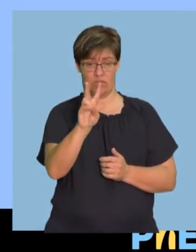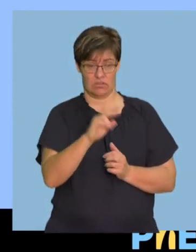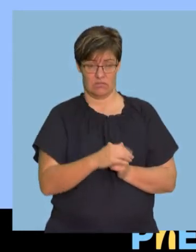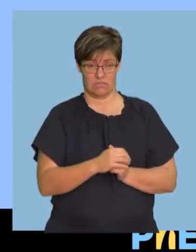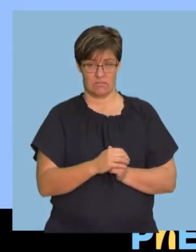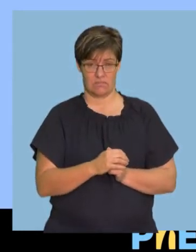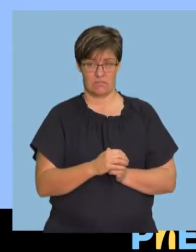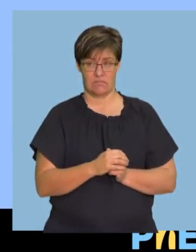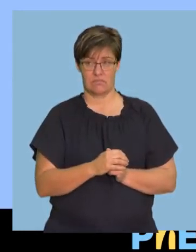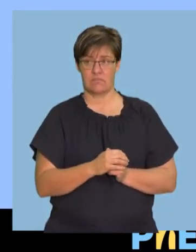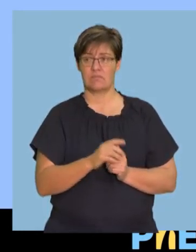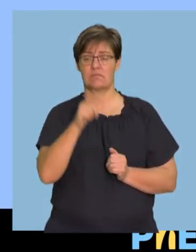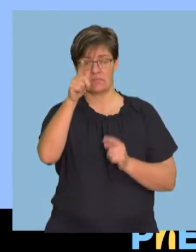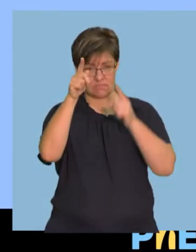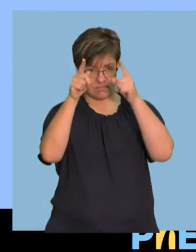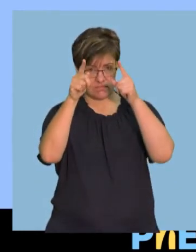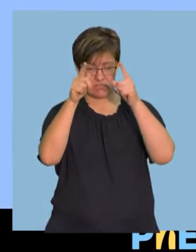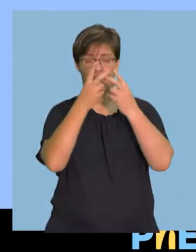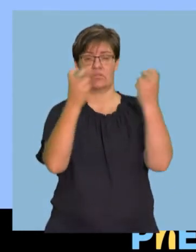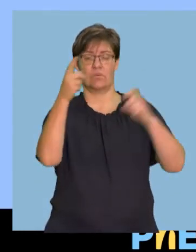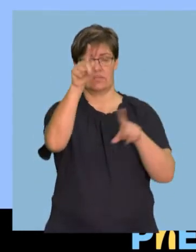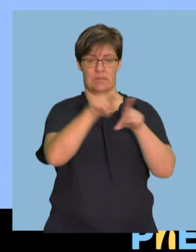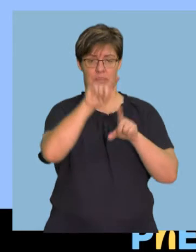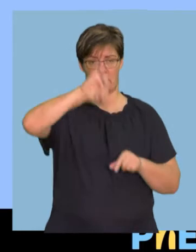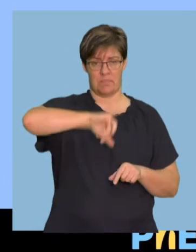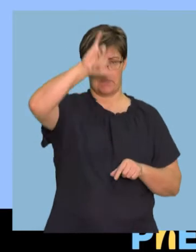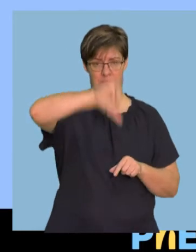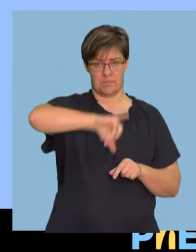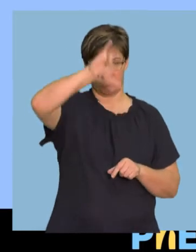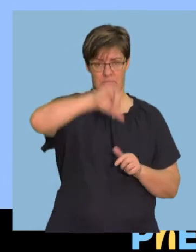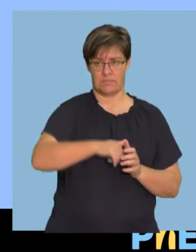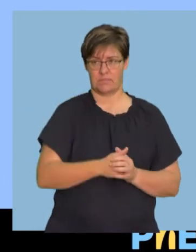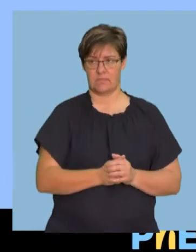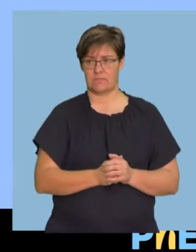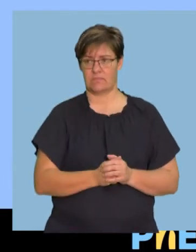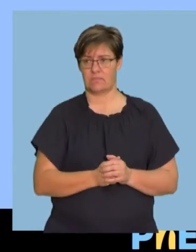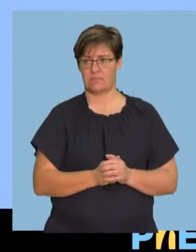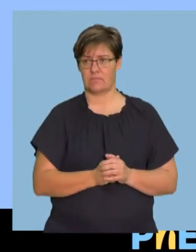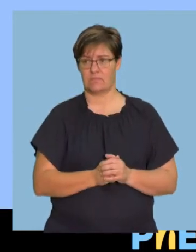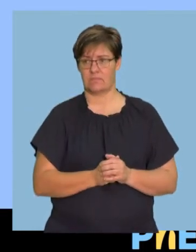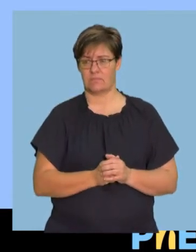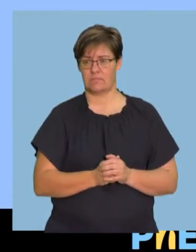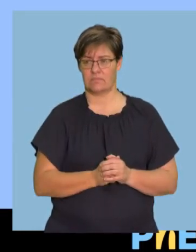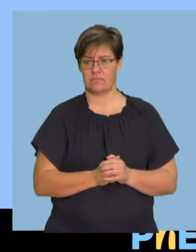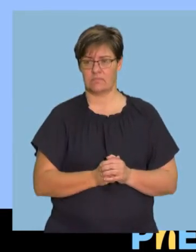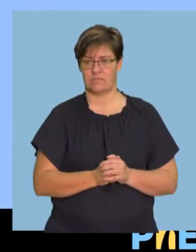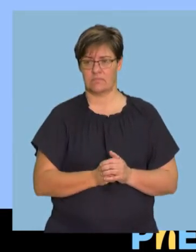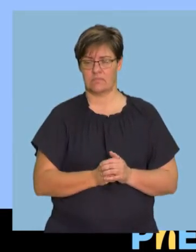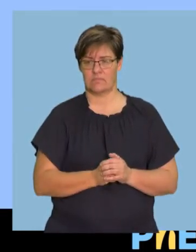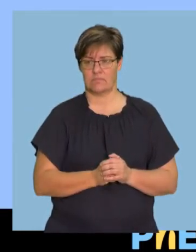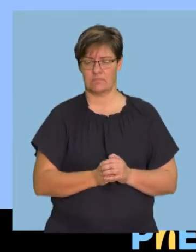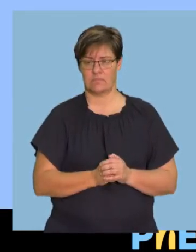volts, which is actually the voltage across the source, okay? So all the terminal potential difference is equals